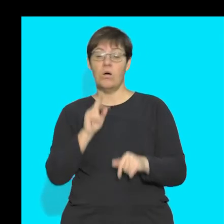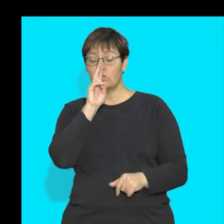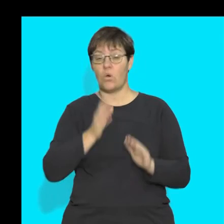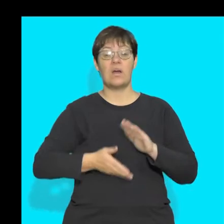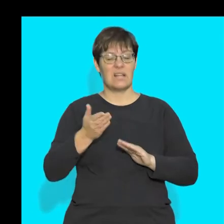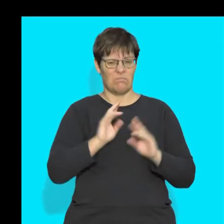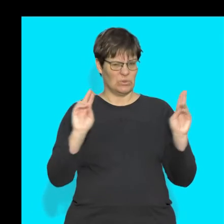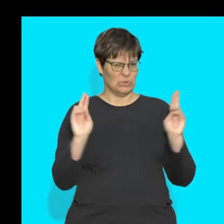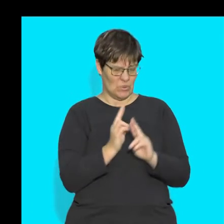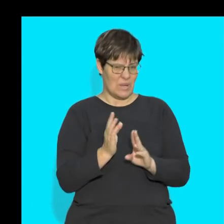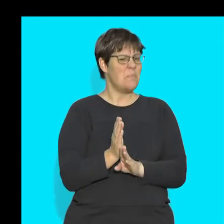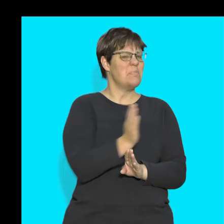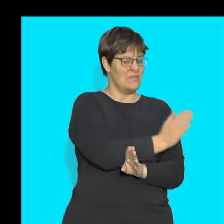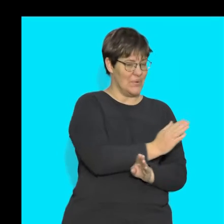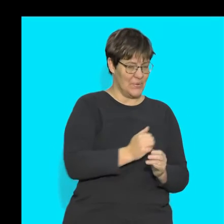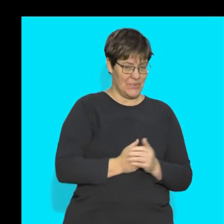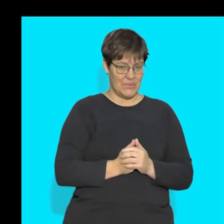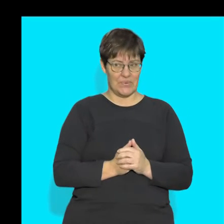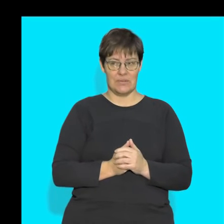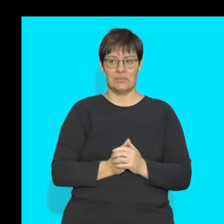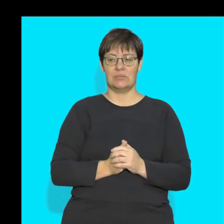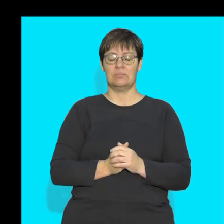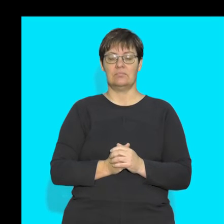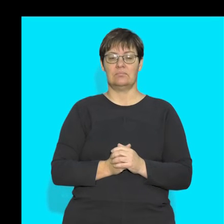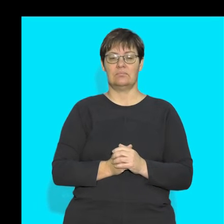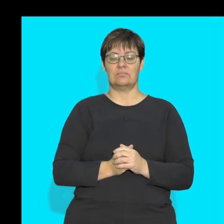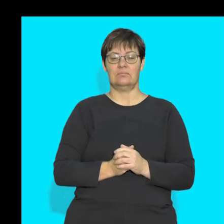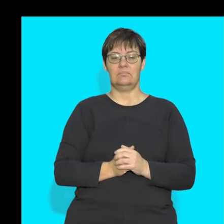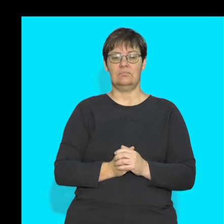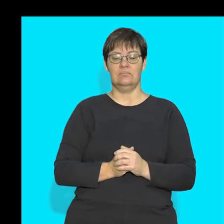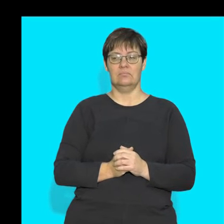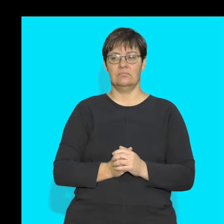acceleration briefly in a previous lesson. So,